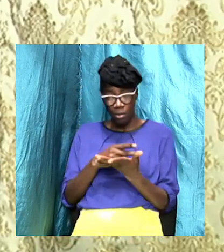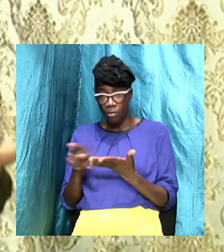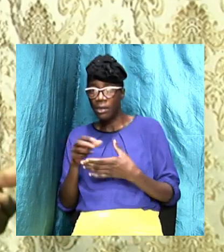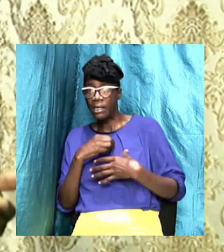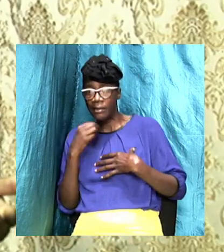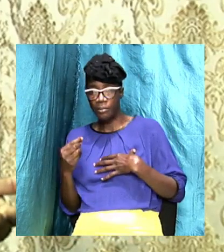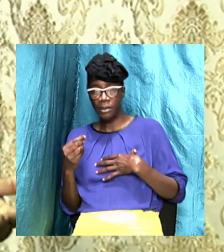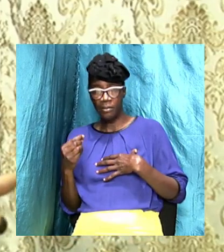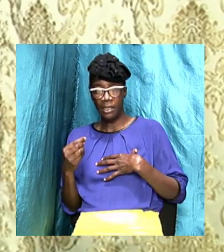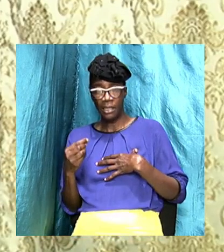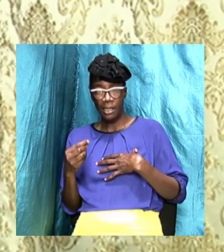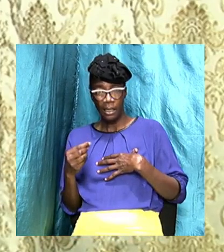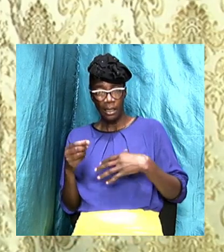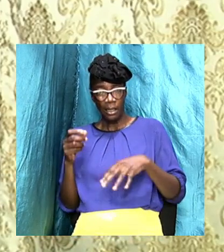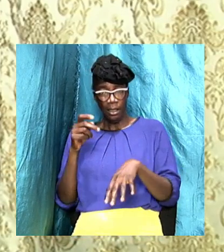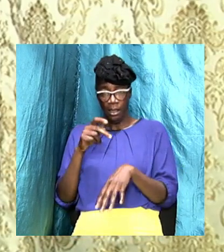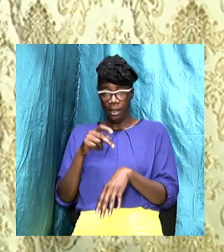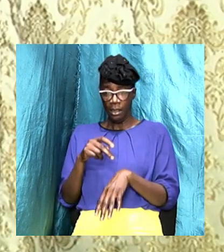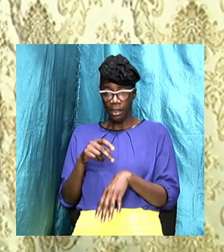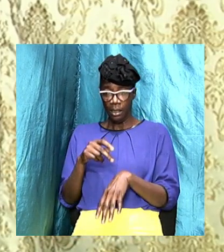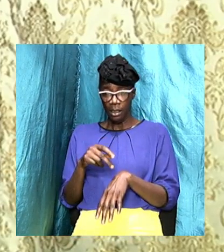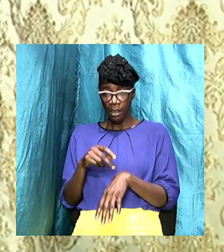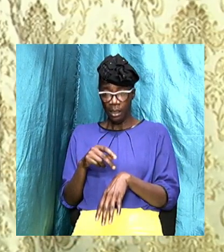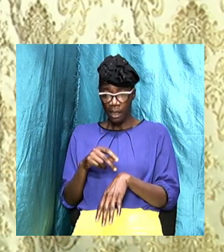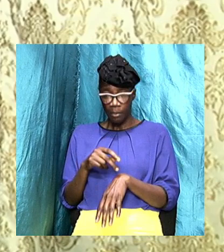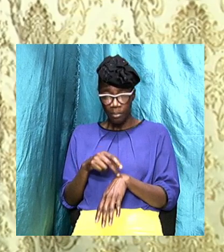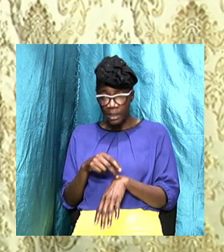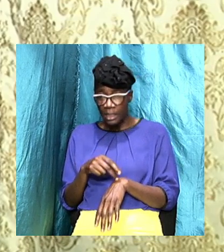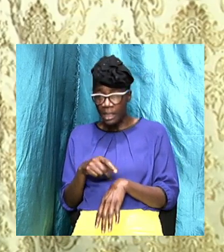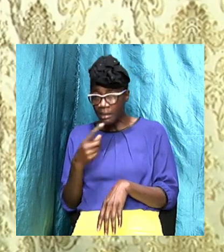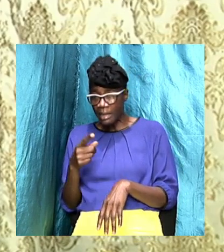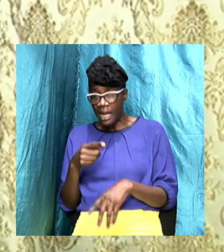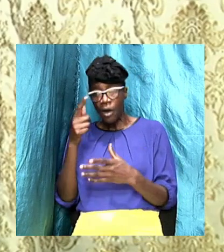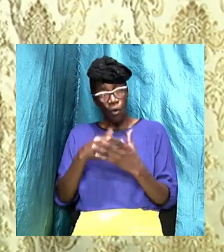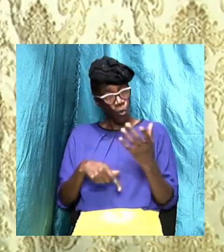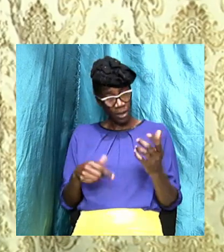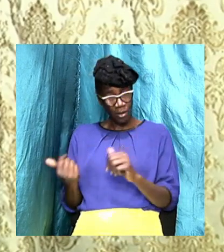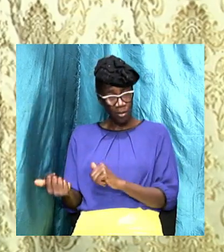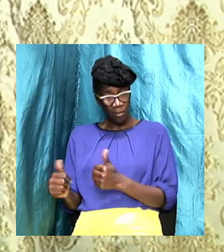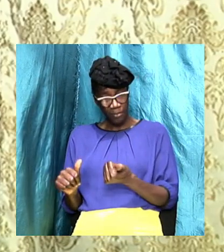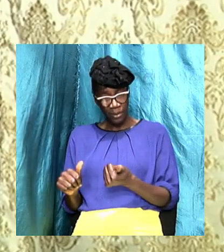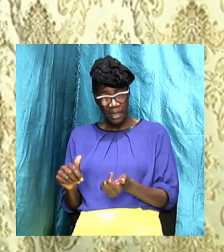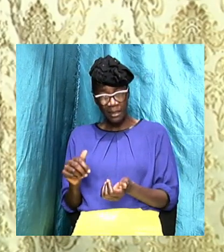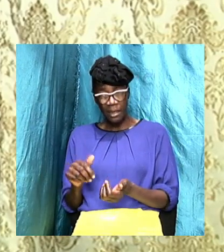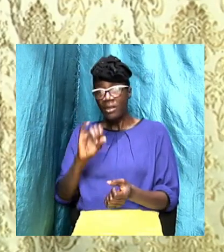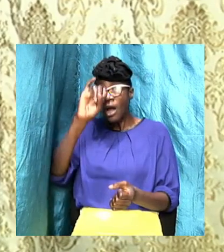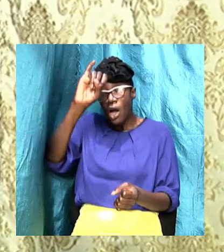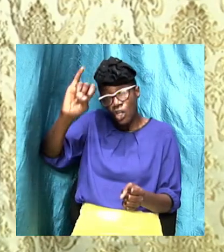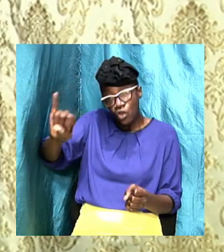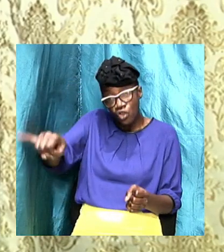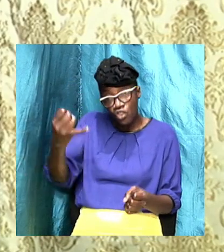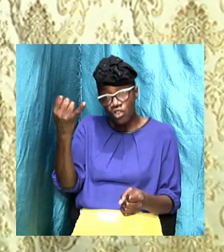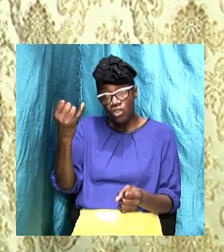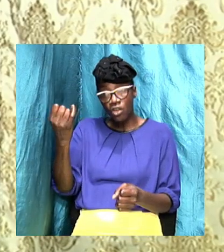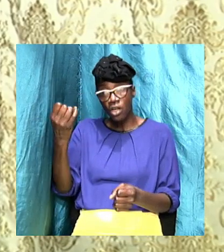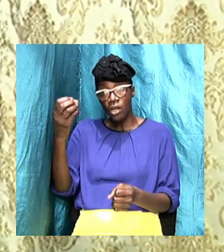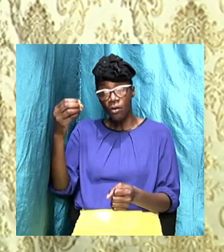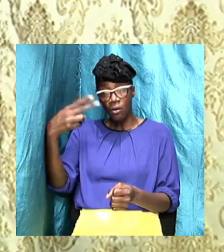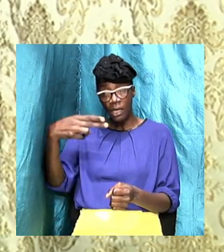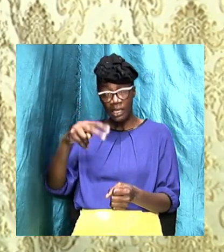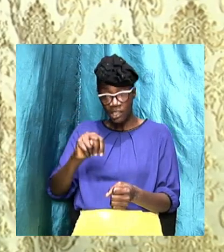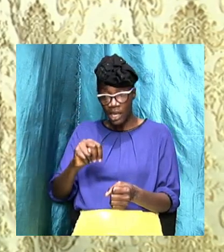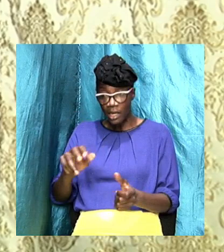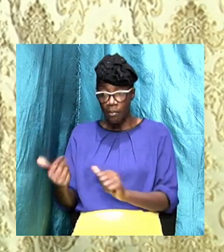you have not heard about Holy Ghost, what then were you baptized? And they said unto John baptism, because John was concerned about their